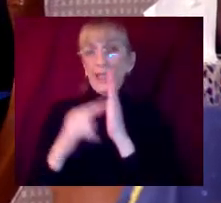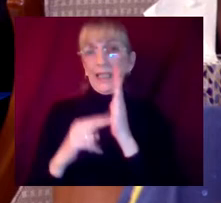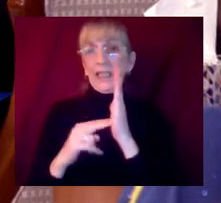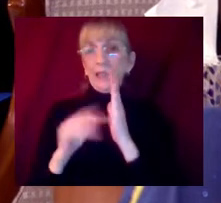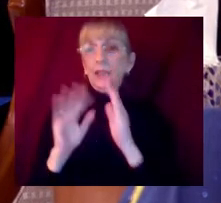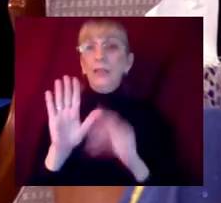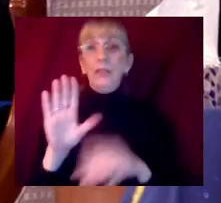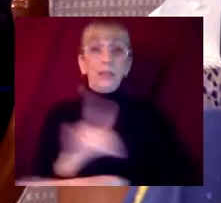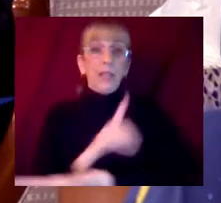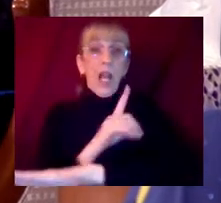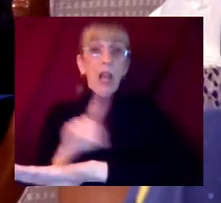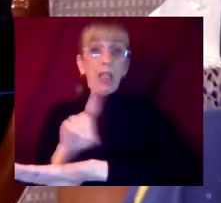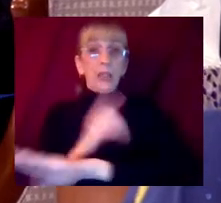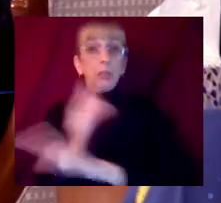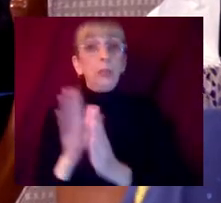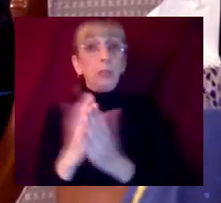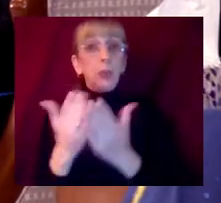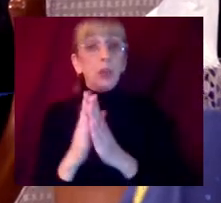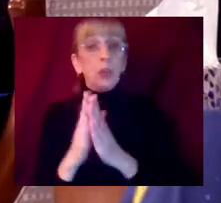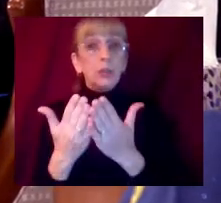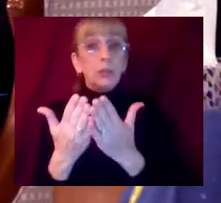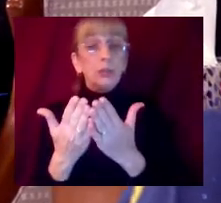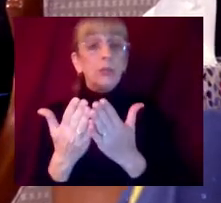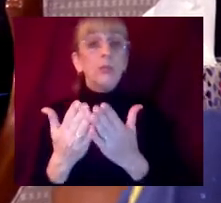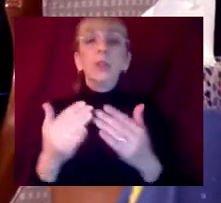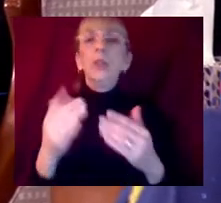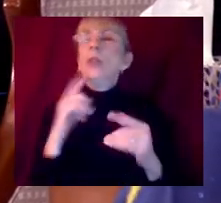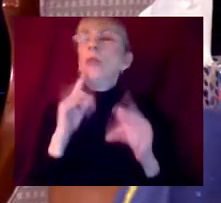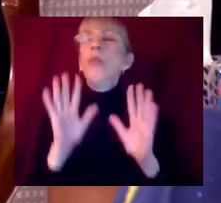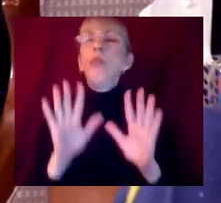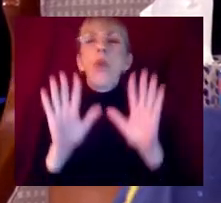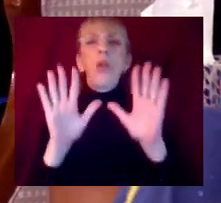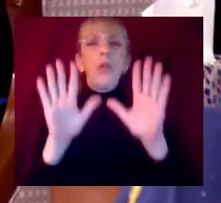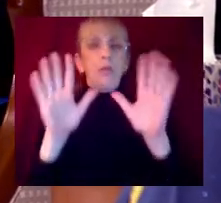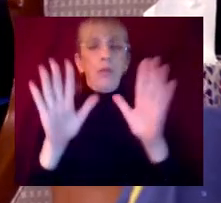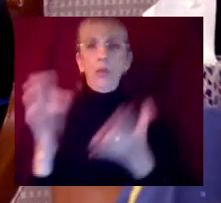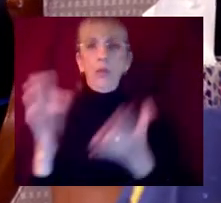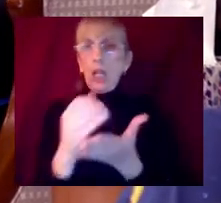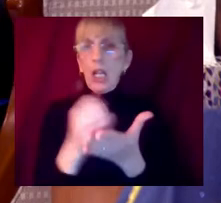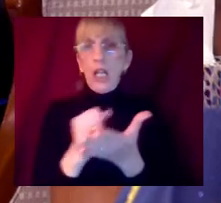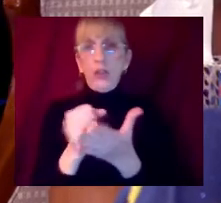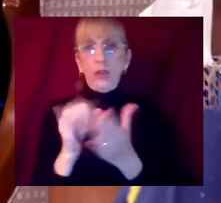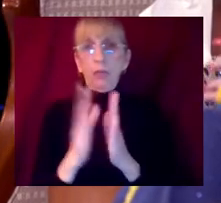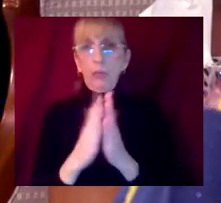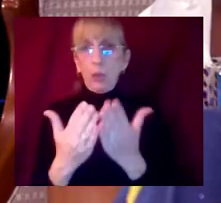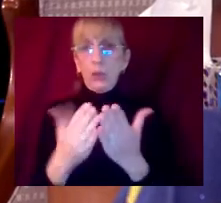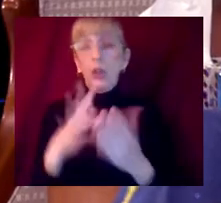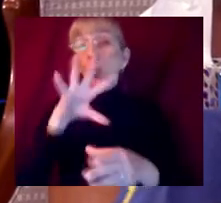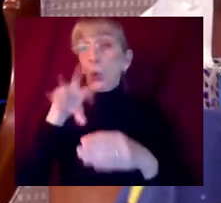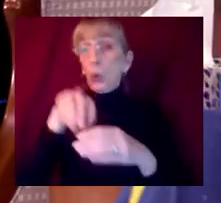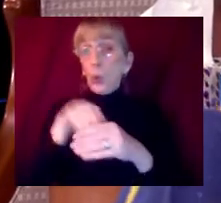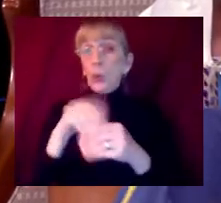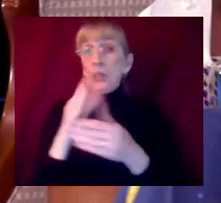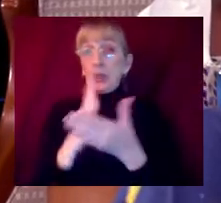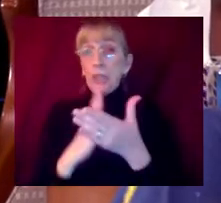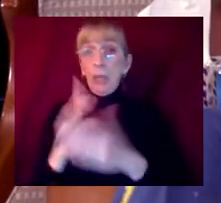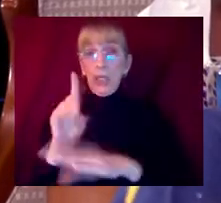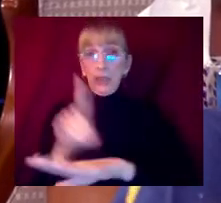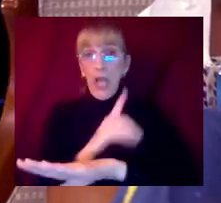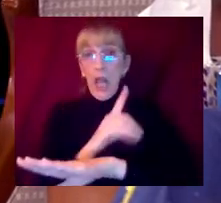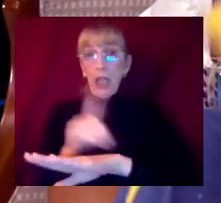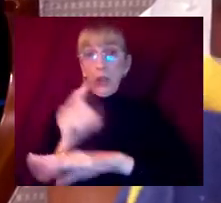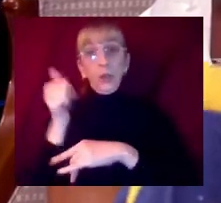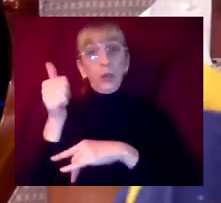state, virtually and in person. And it's a wonderful collection, and it includes a couple of books you wrote yourself. Yeah. Including The Coat of